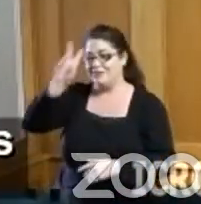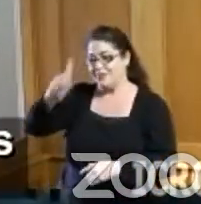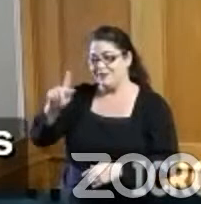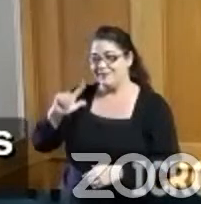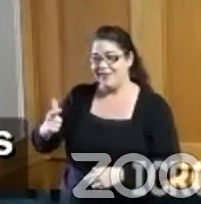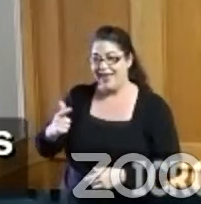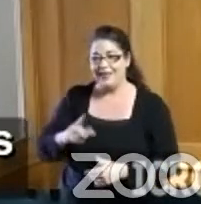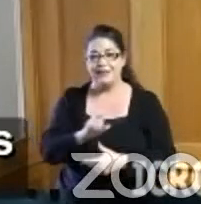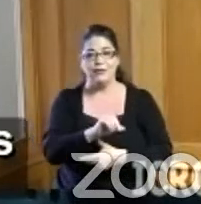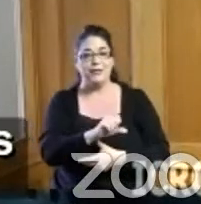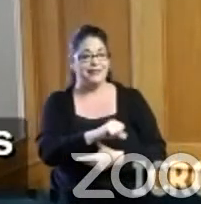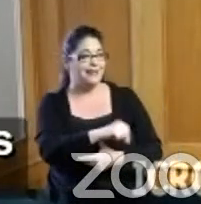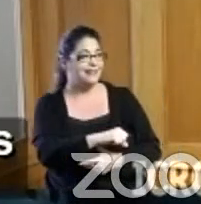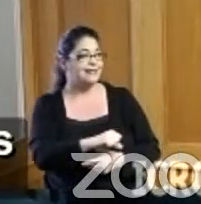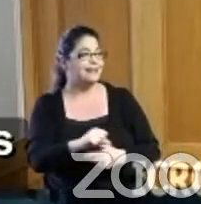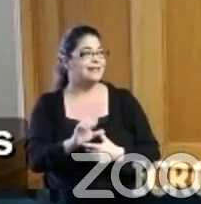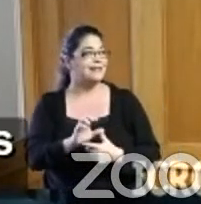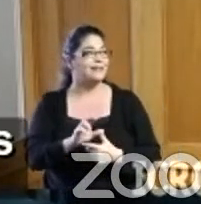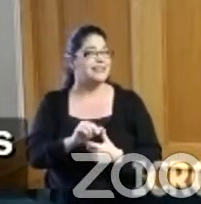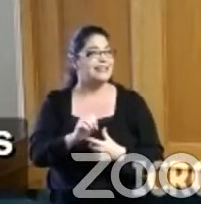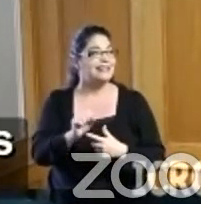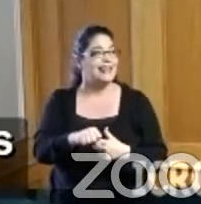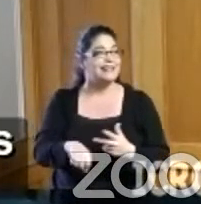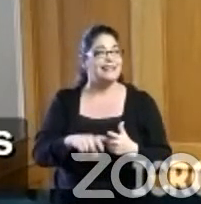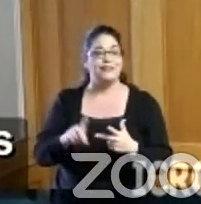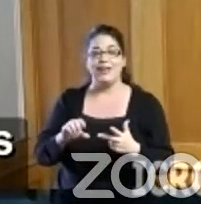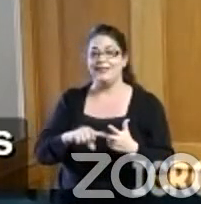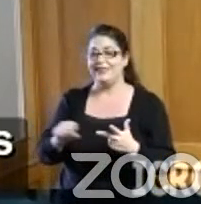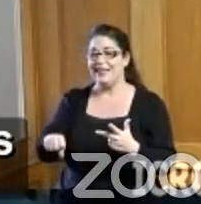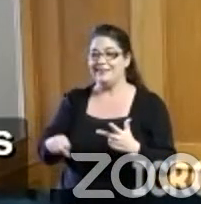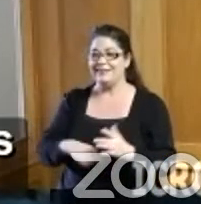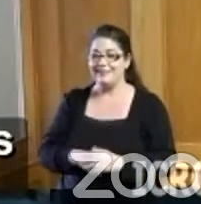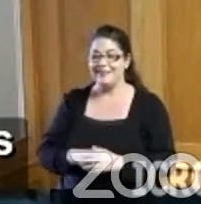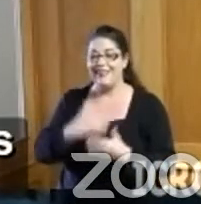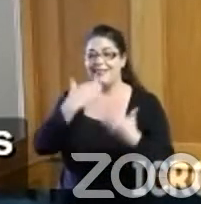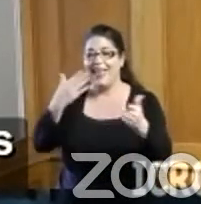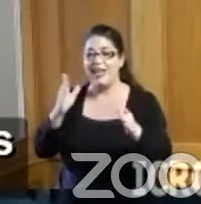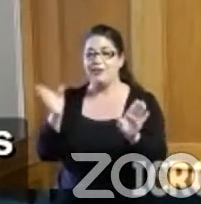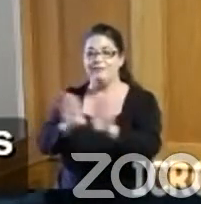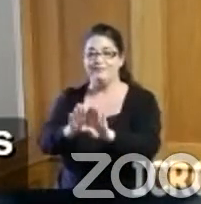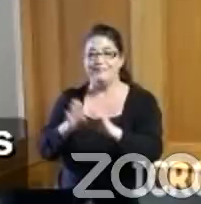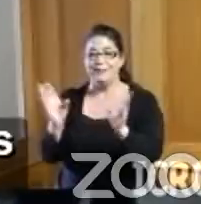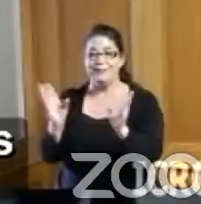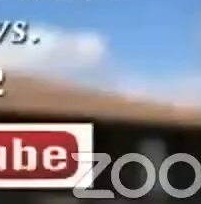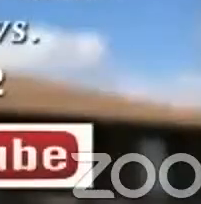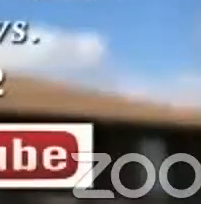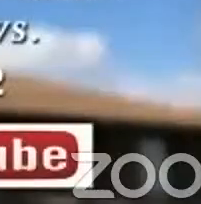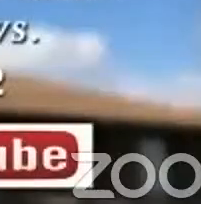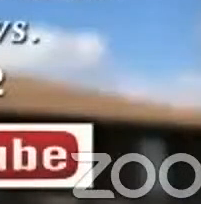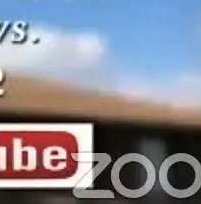Commissioner Summer Dumas? Yes. Commissioner Reese? Yes. Commissioner Driehaus? Yes. Thank you. We're adjourned.